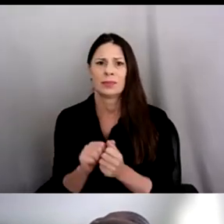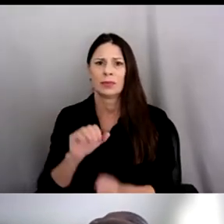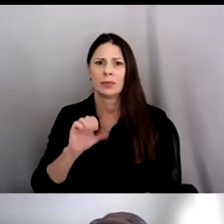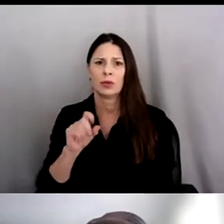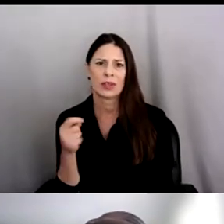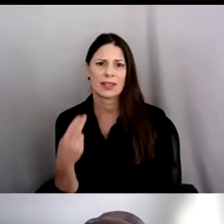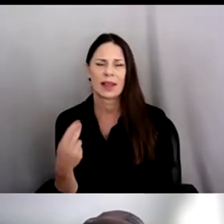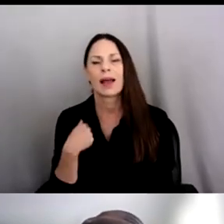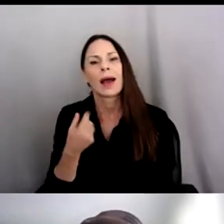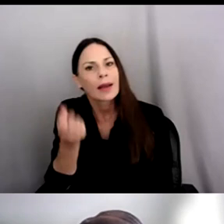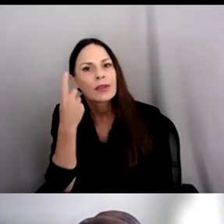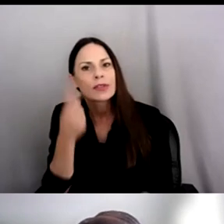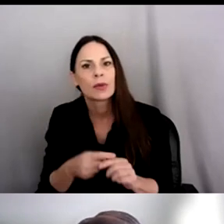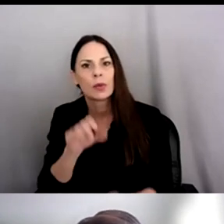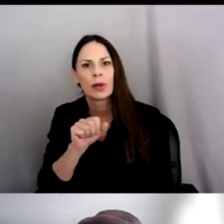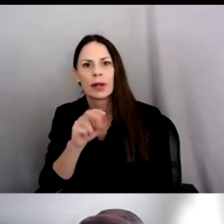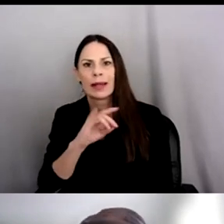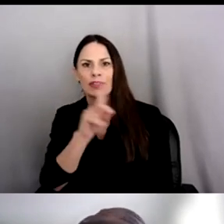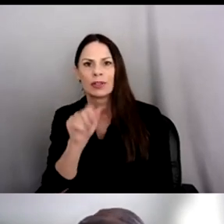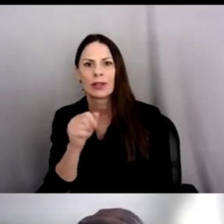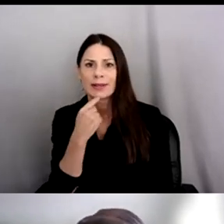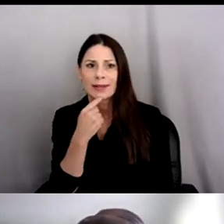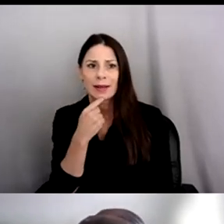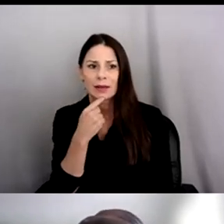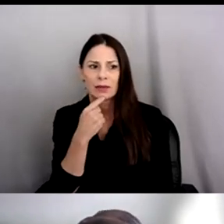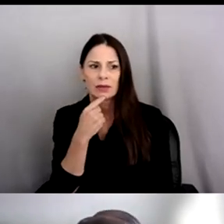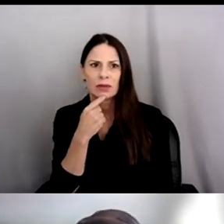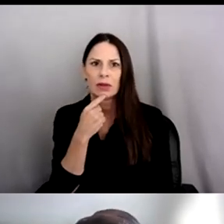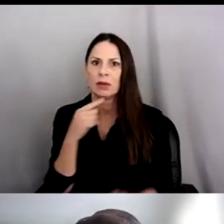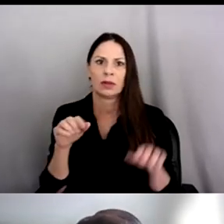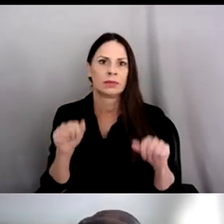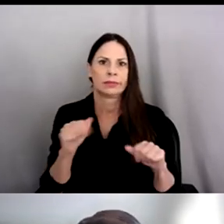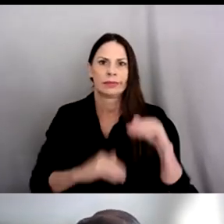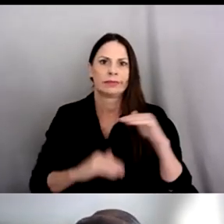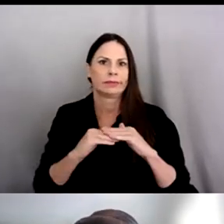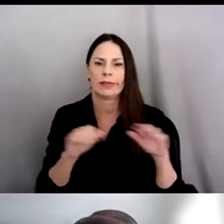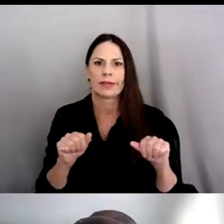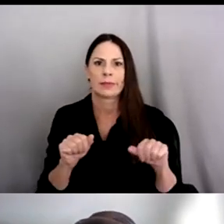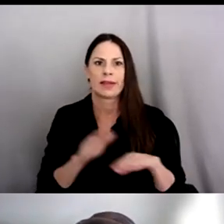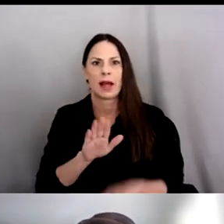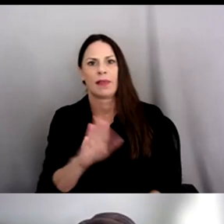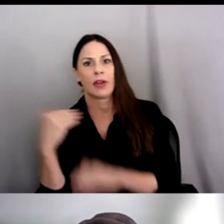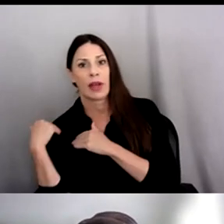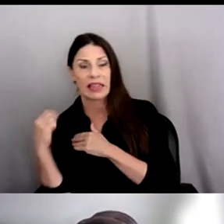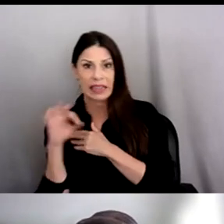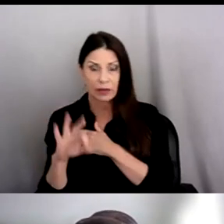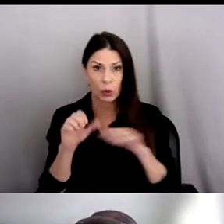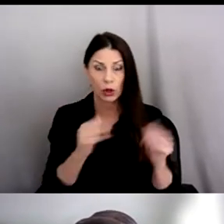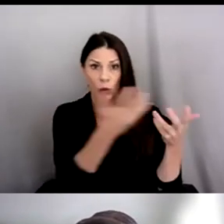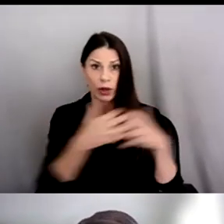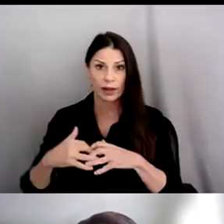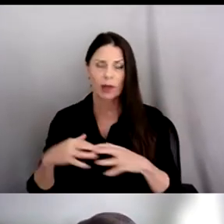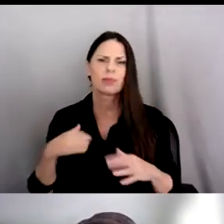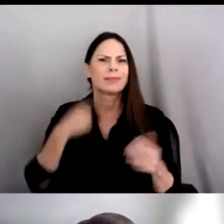Angelina was saying, that it's also capacity on their end. if we can work that out, I agree. I